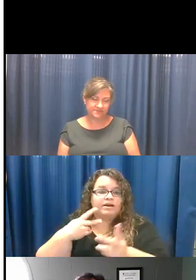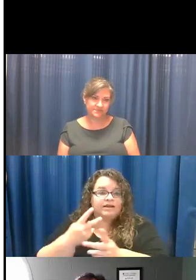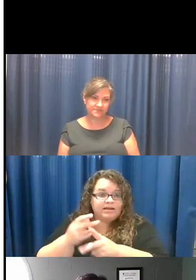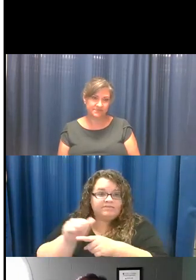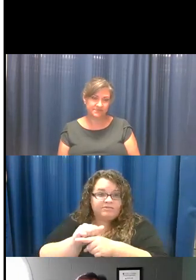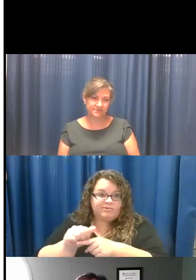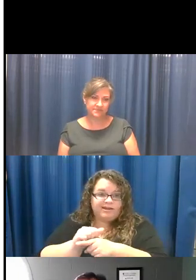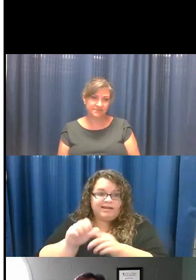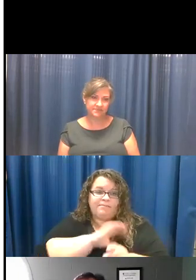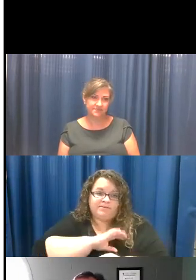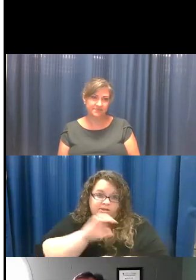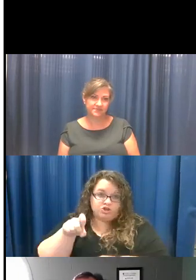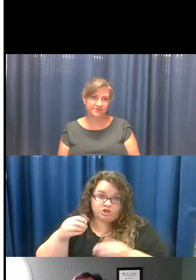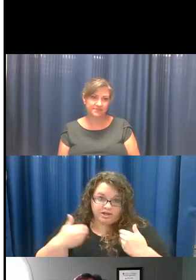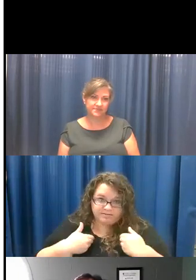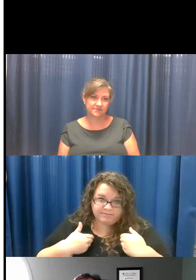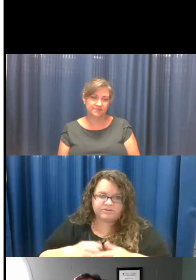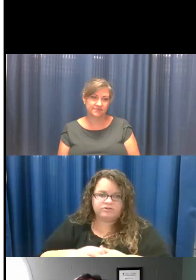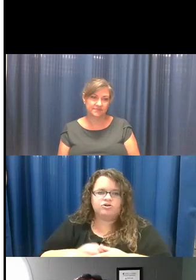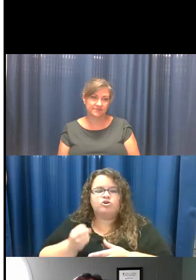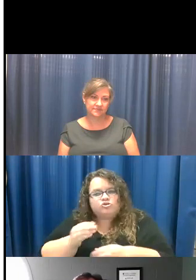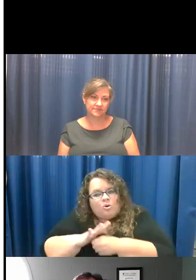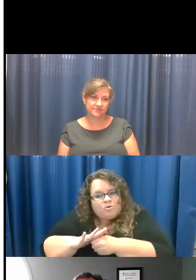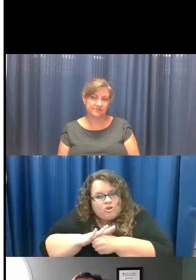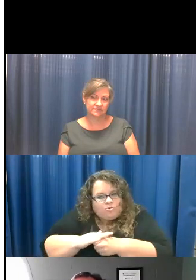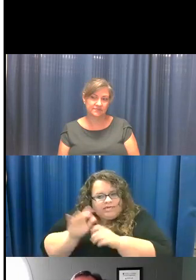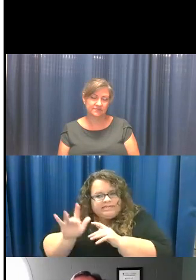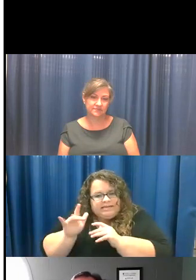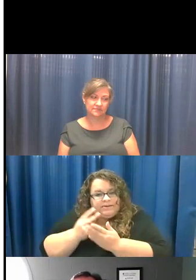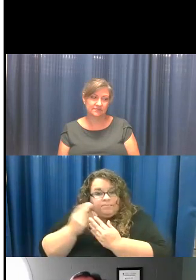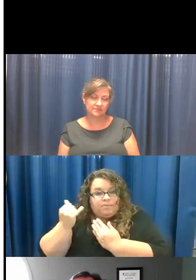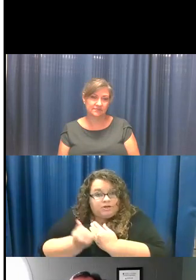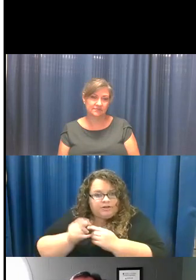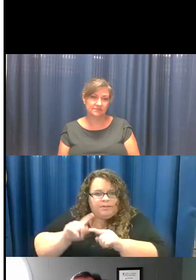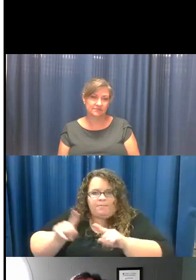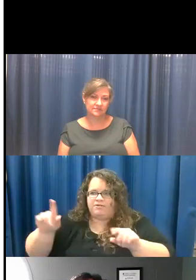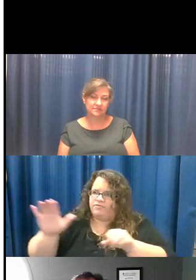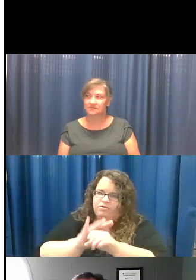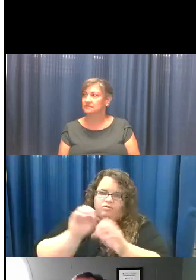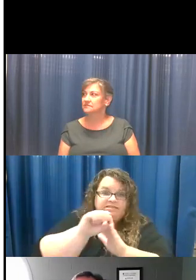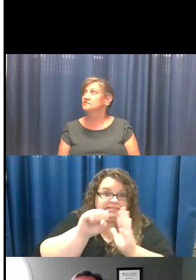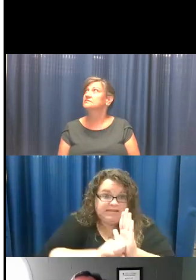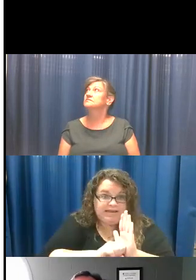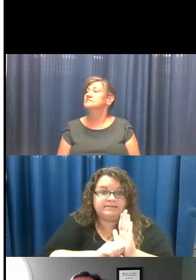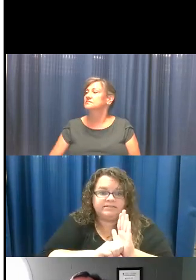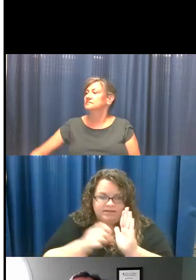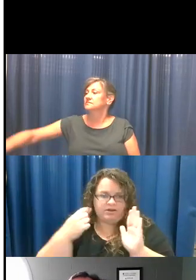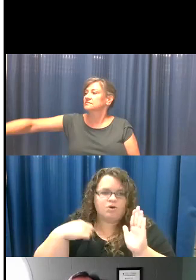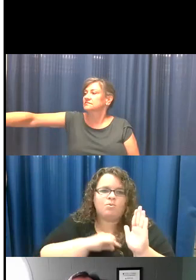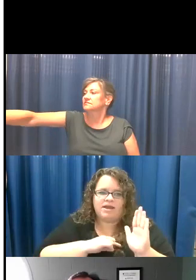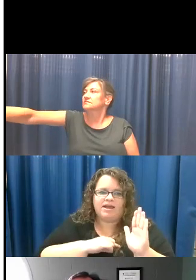is locally, we have going on the empathy project, but statewide, system-wide, we have a big effort going